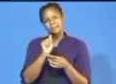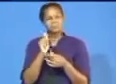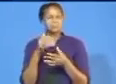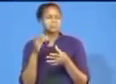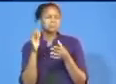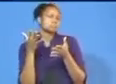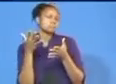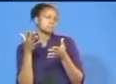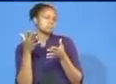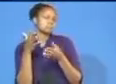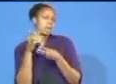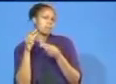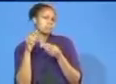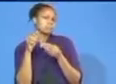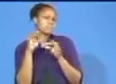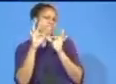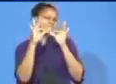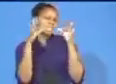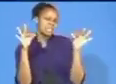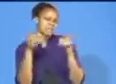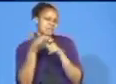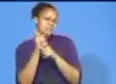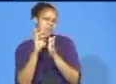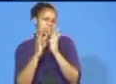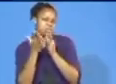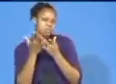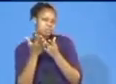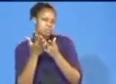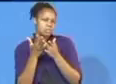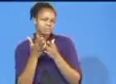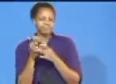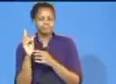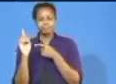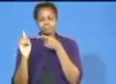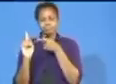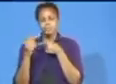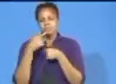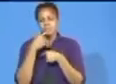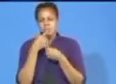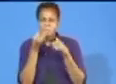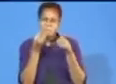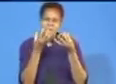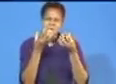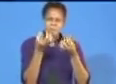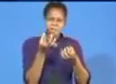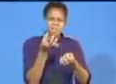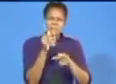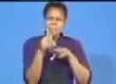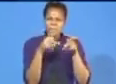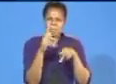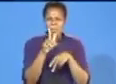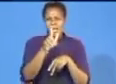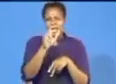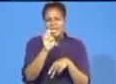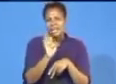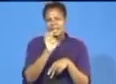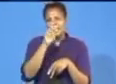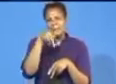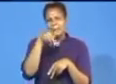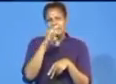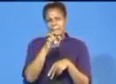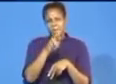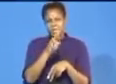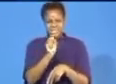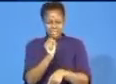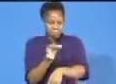Jesus said that there were many lepers in the time of the